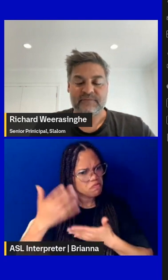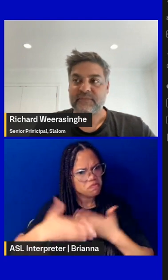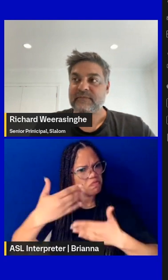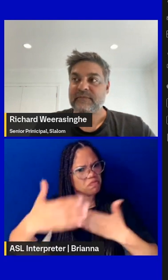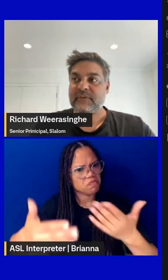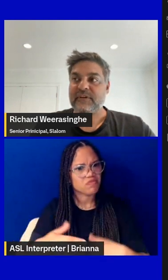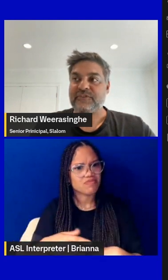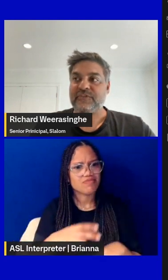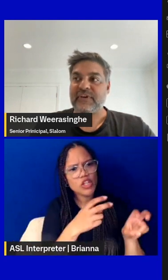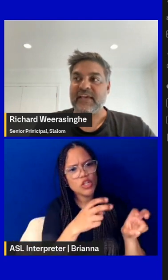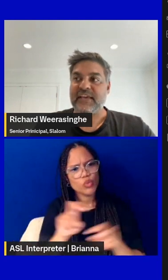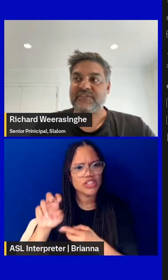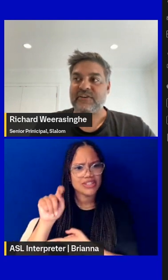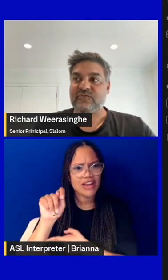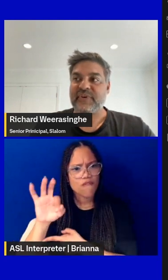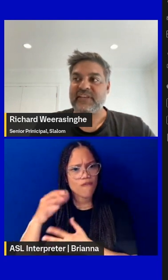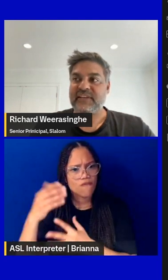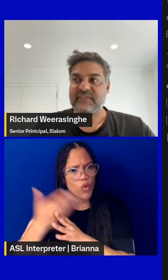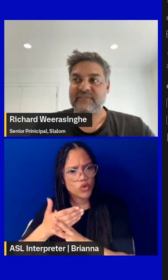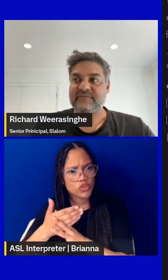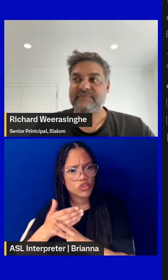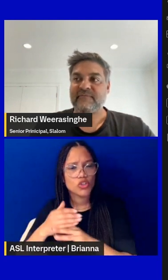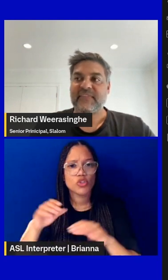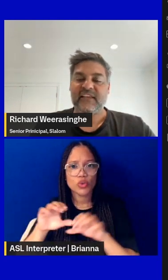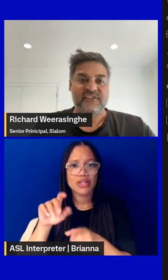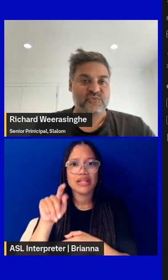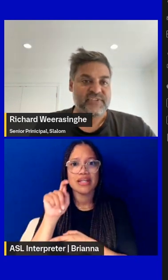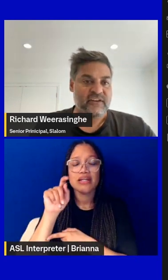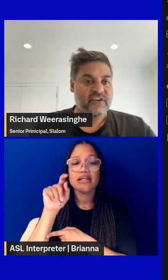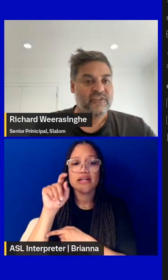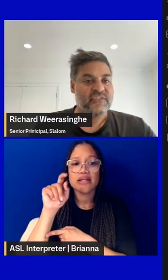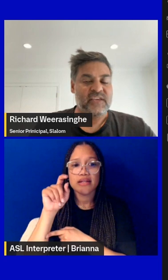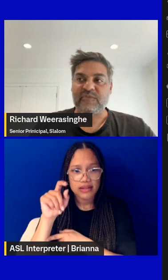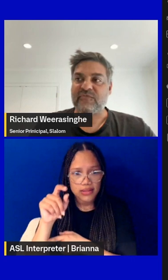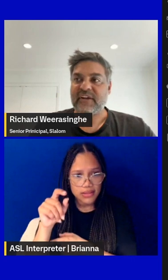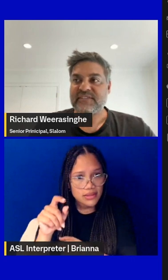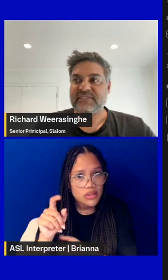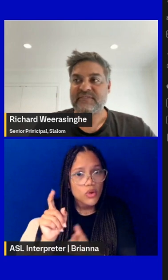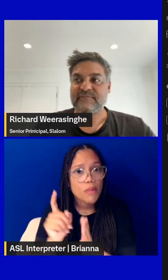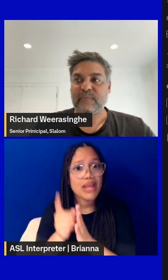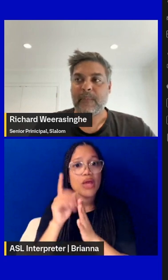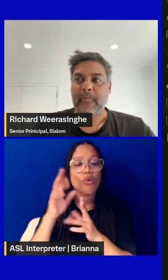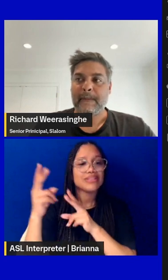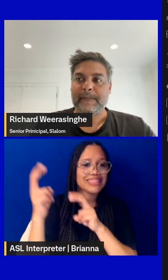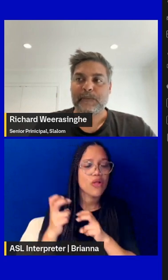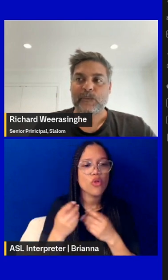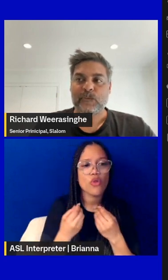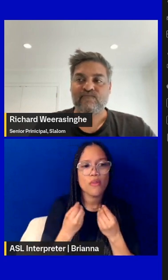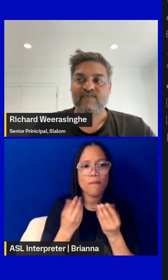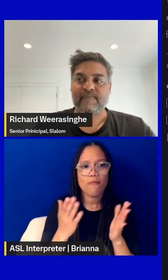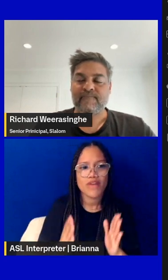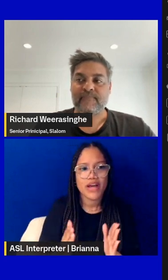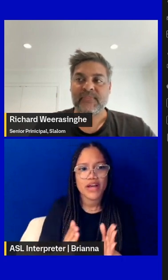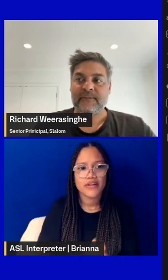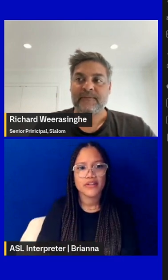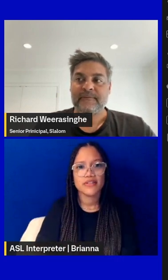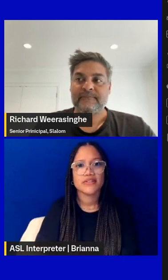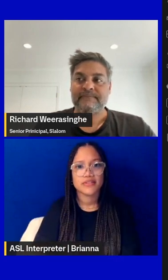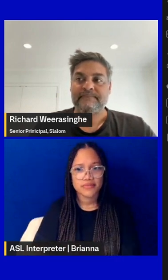folder. I'll do a Terraform init. This will download the providers.